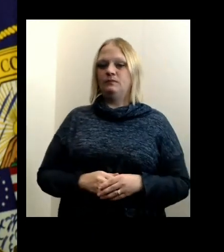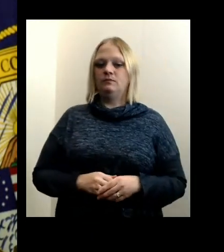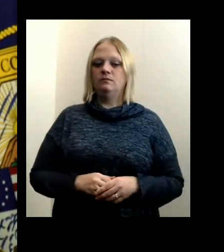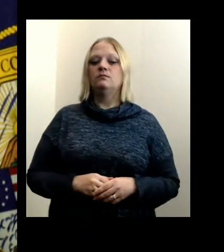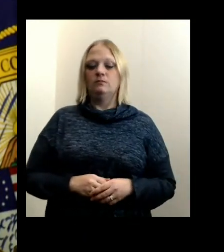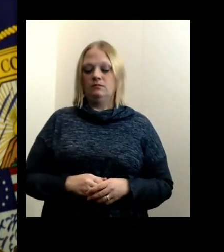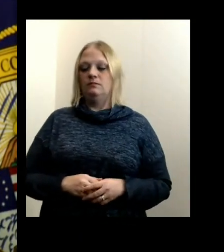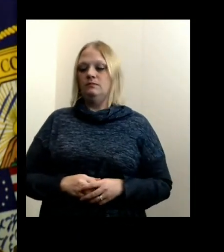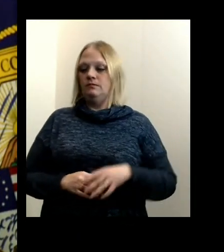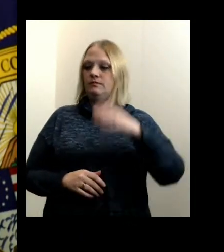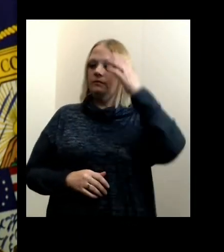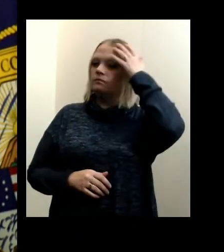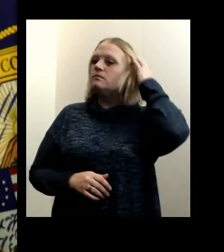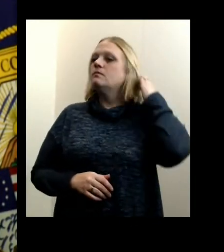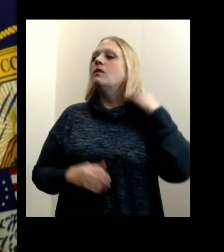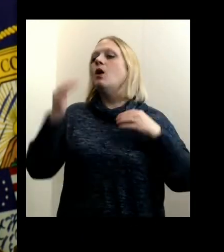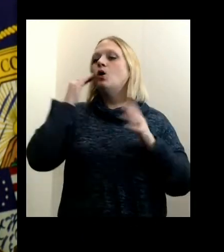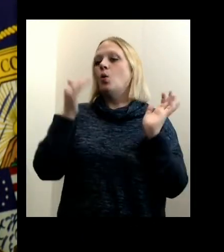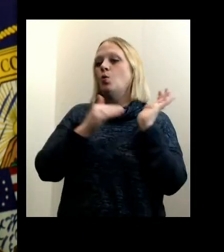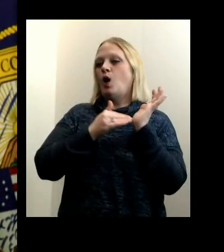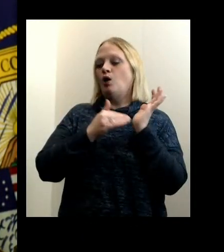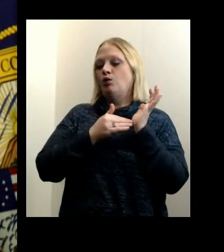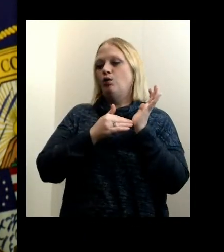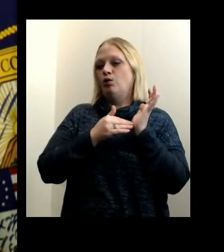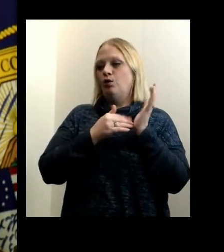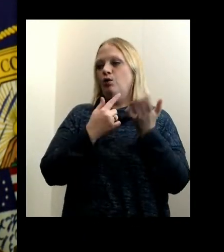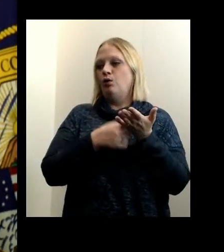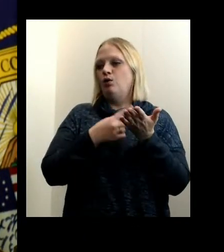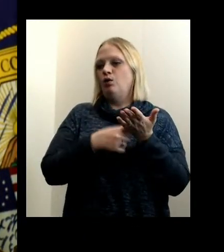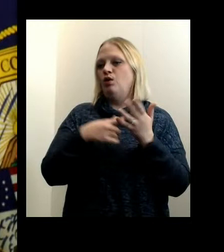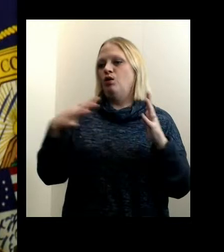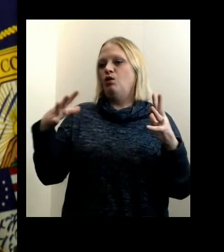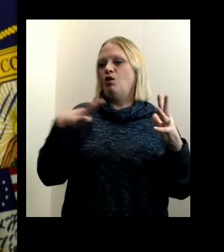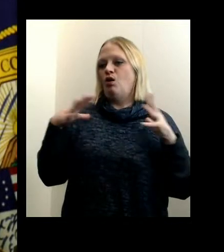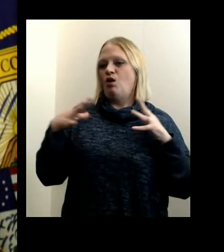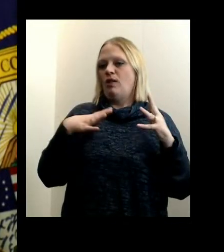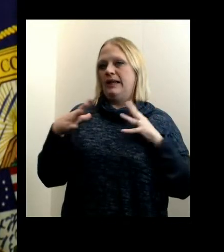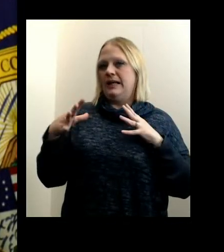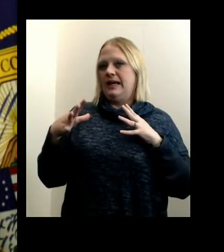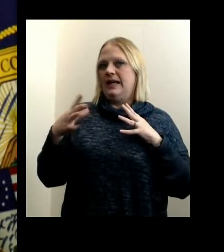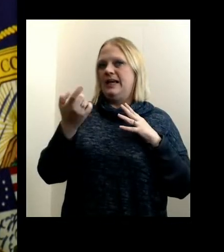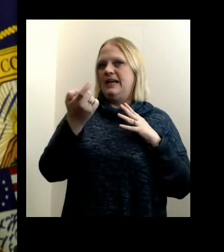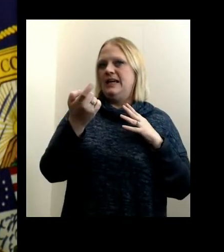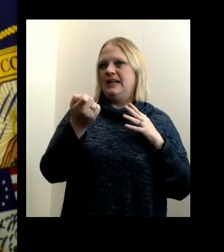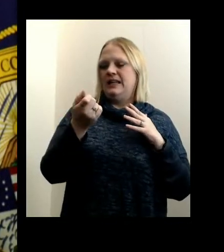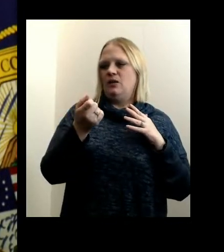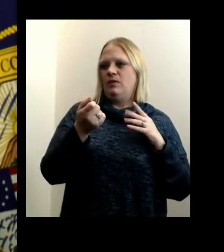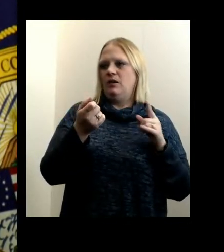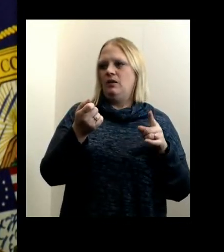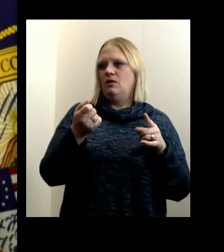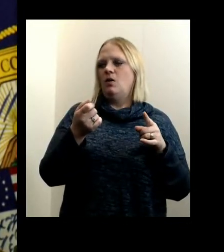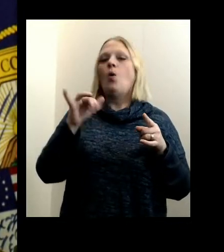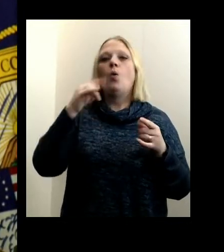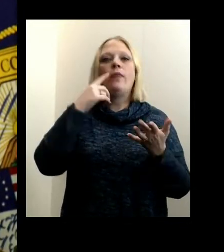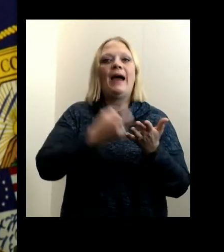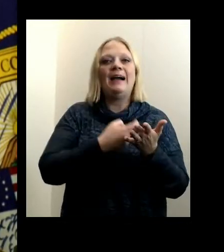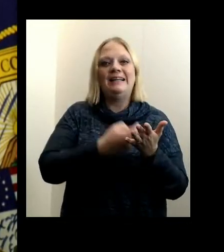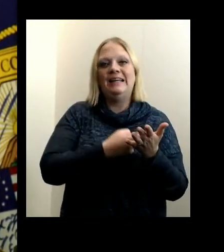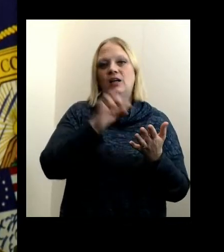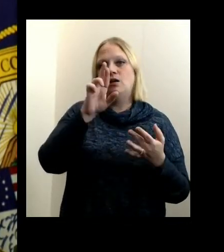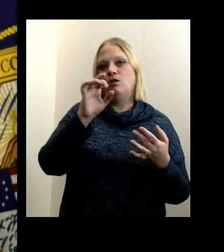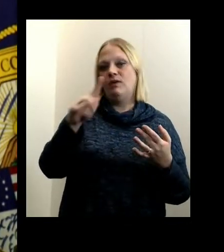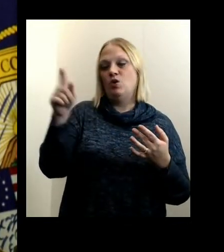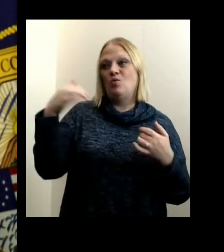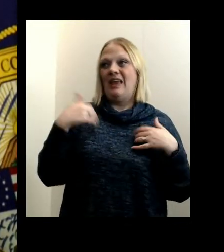Hi, Mark. I know Dr. Burstein touched on the holiday swing rinks a little bit earlier, but do you have any